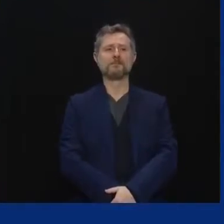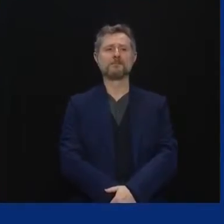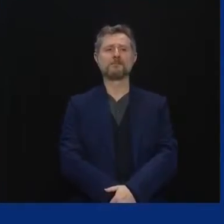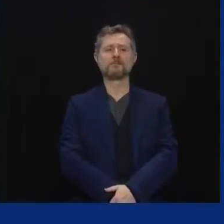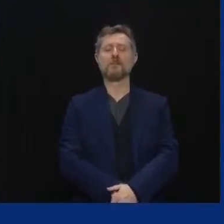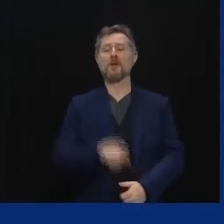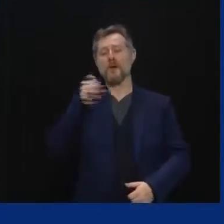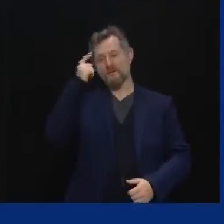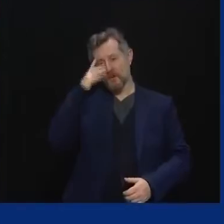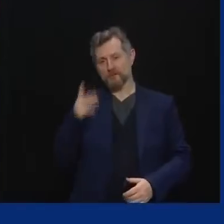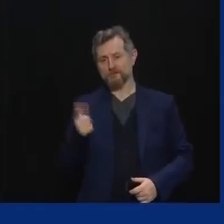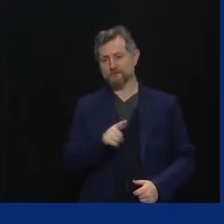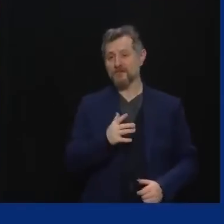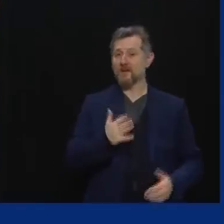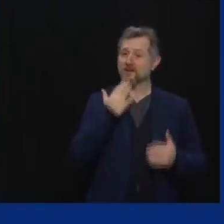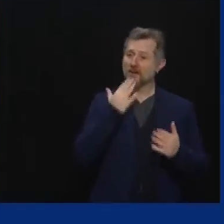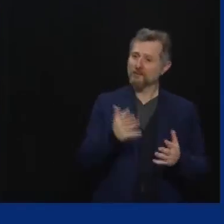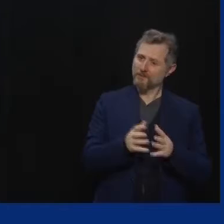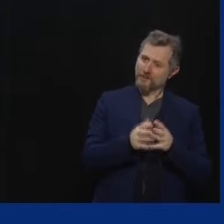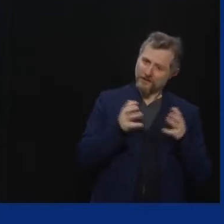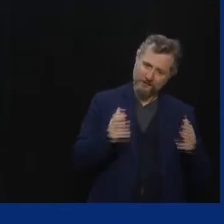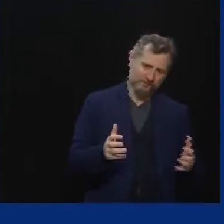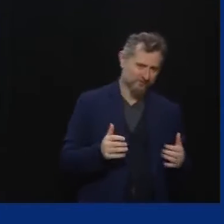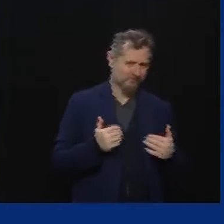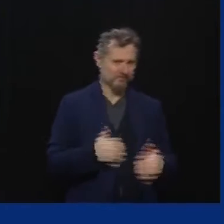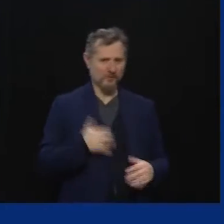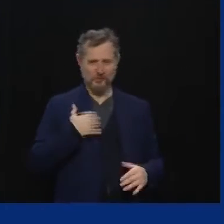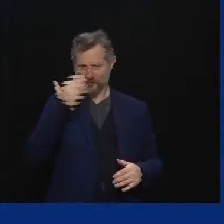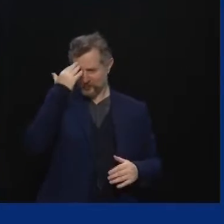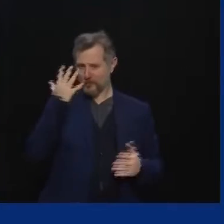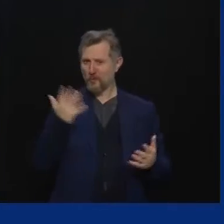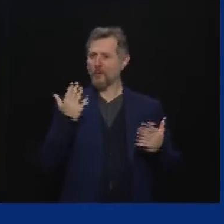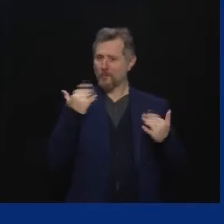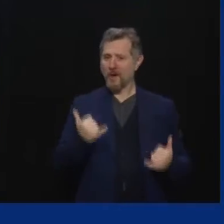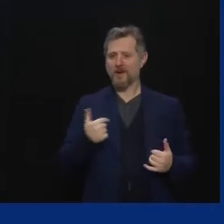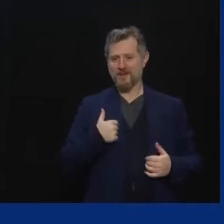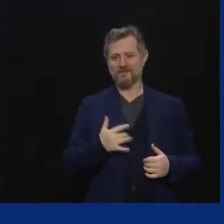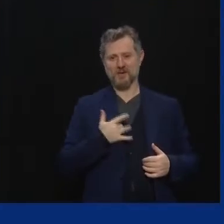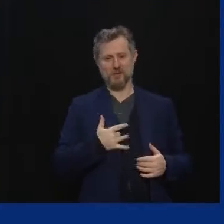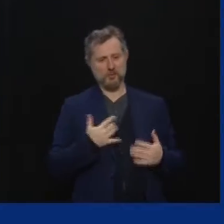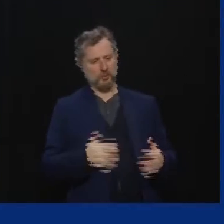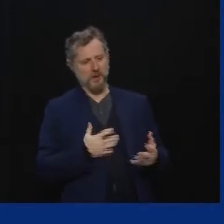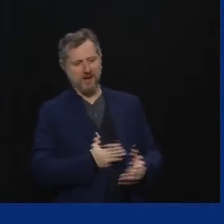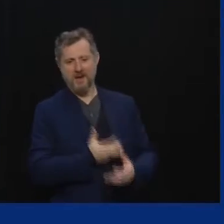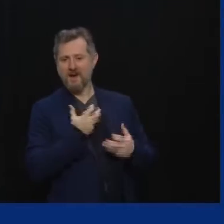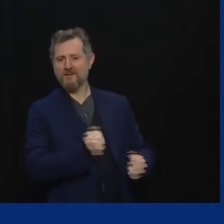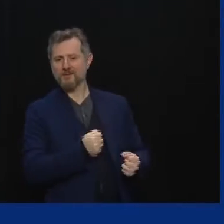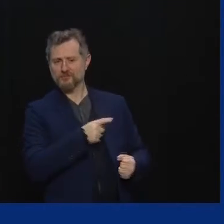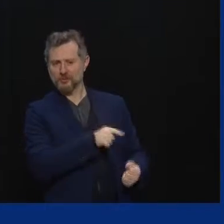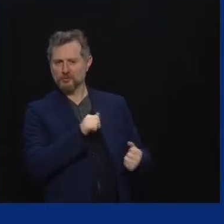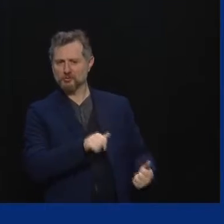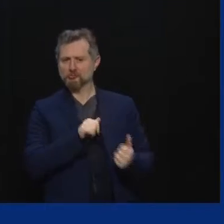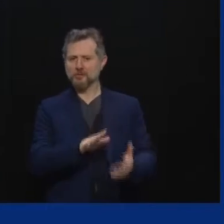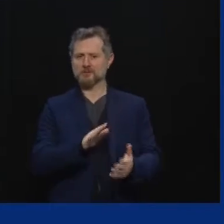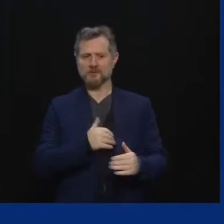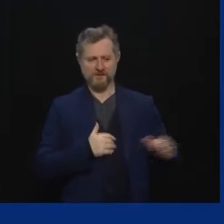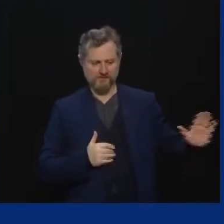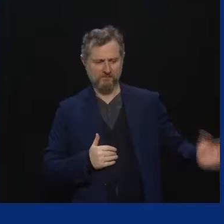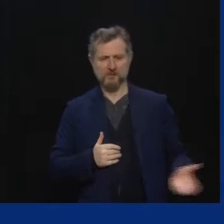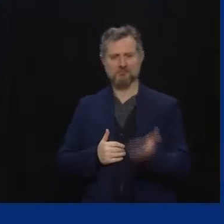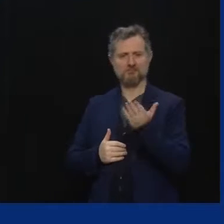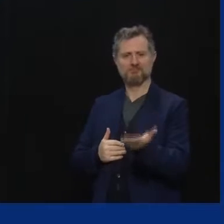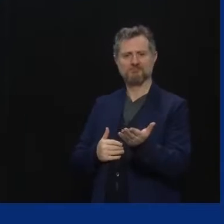Thank you very much. Now you know why I feel so confident in our ability to address whatever comes our way, because we have one of the nation's